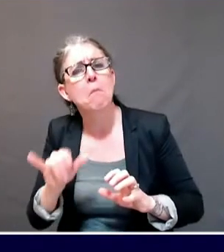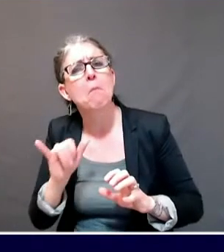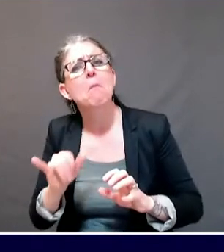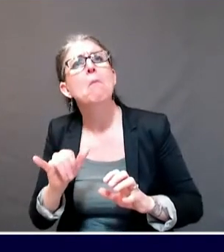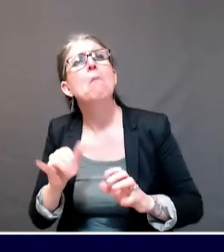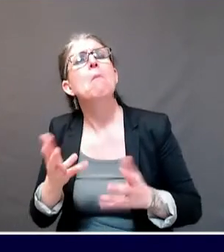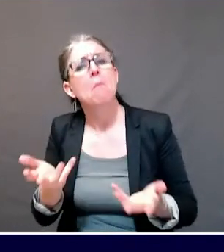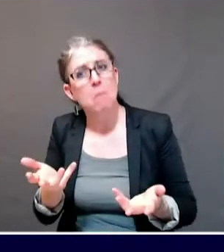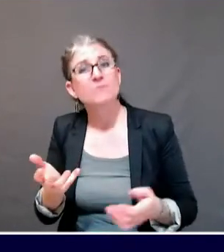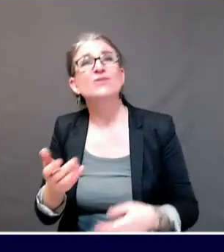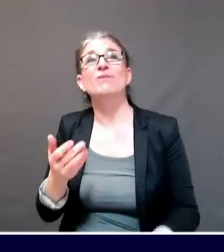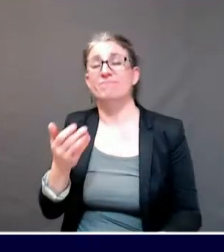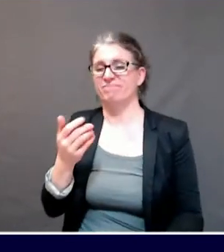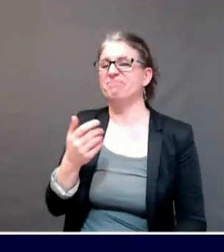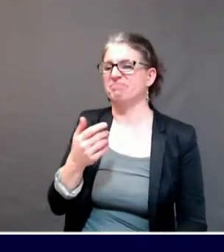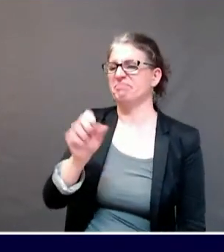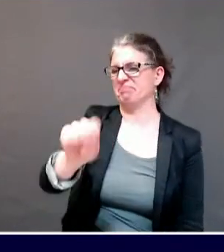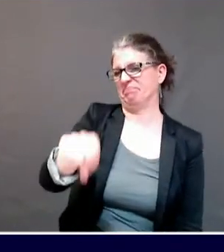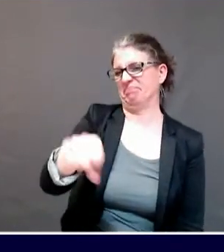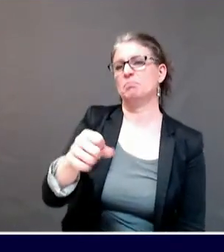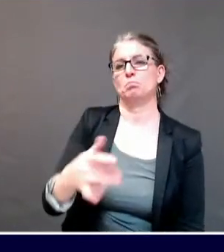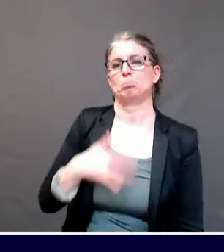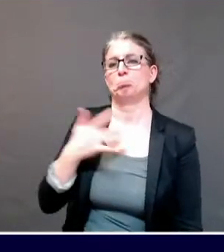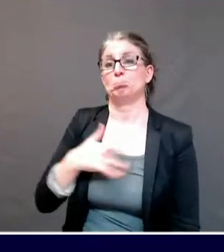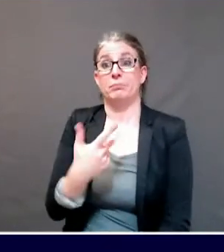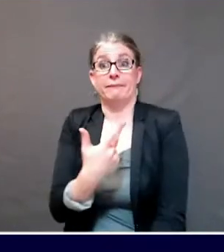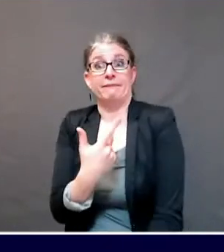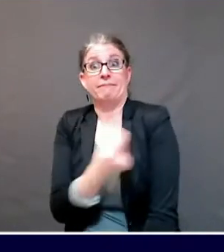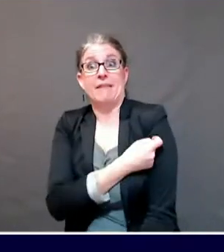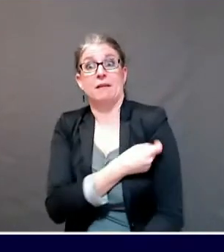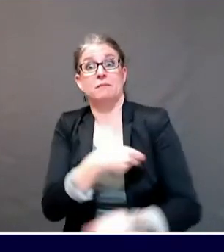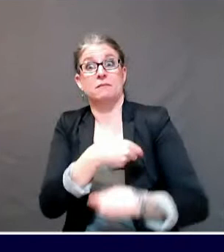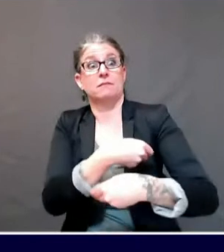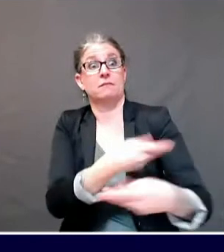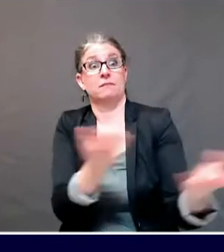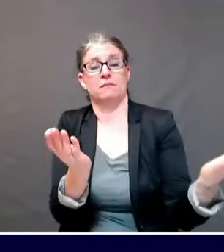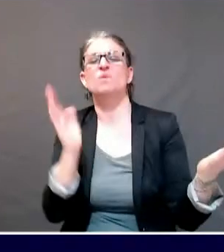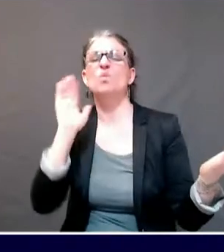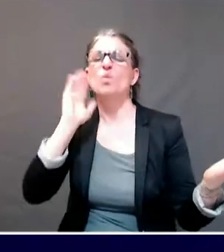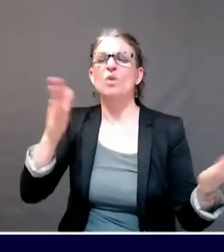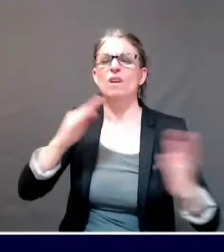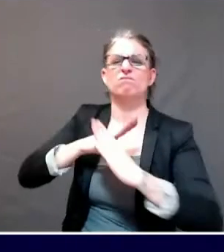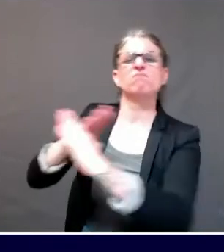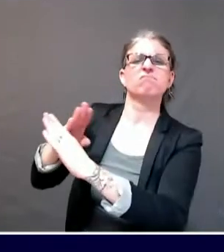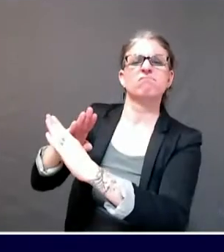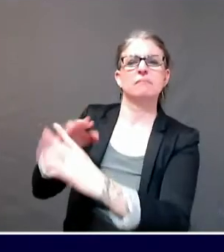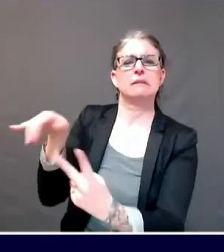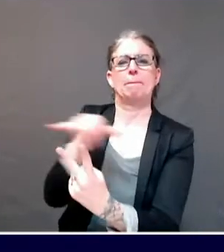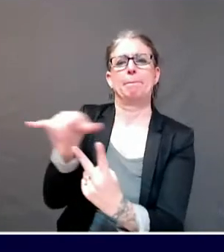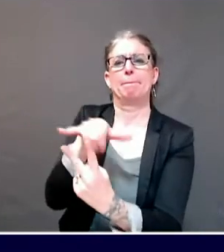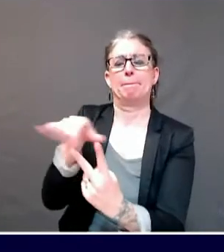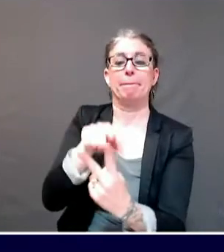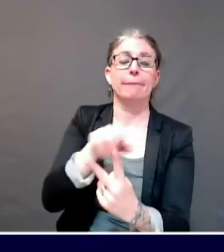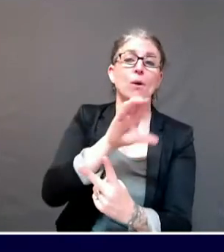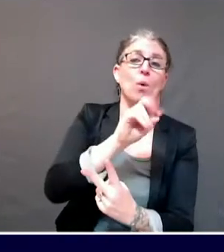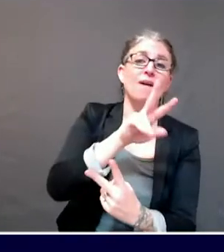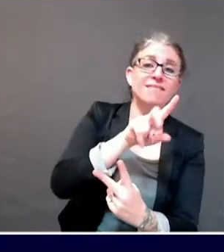monitored. But here's the thing. Even if this rate of hospitalization